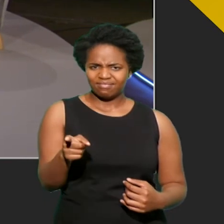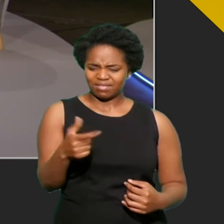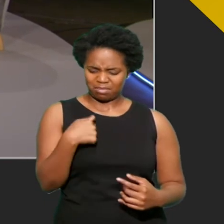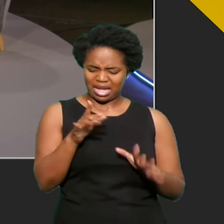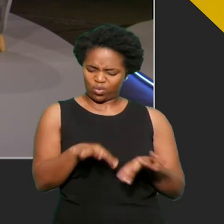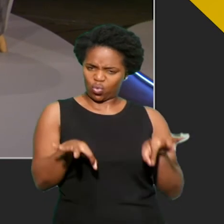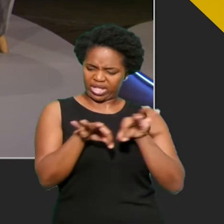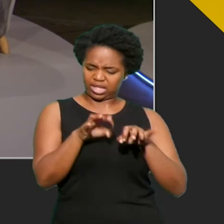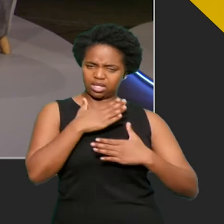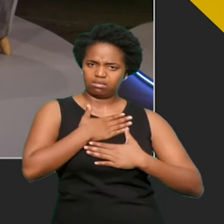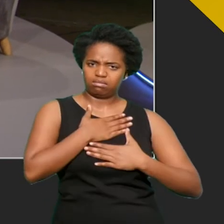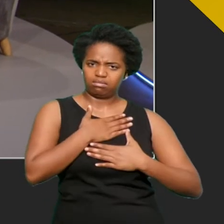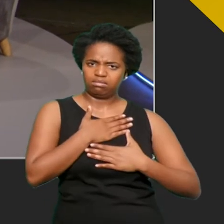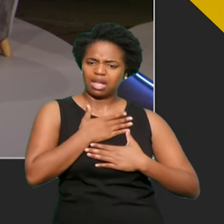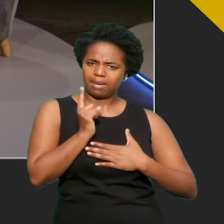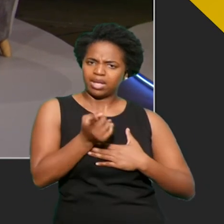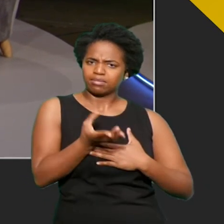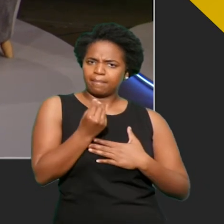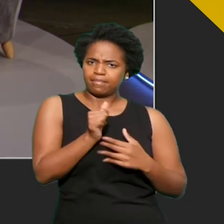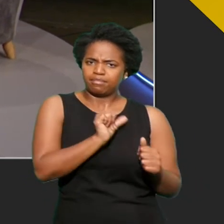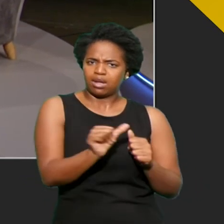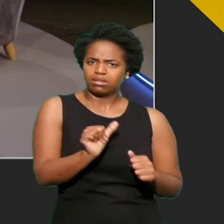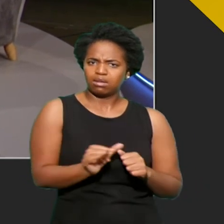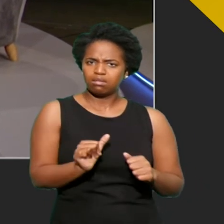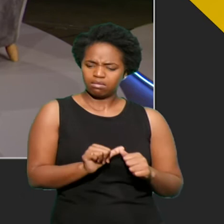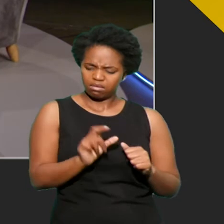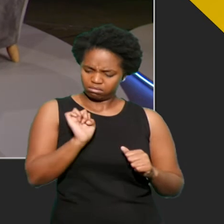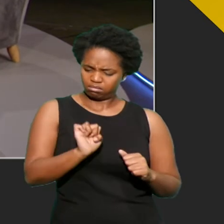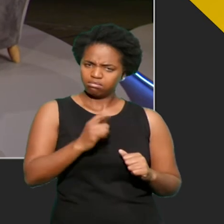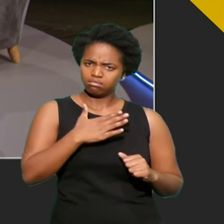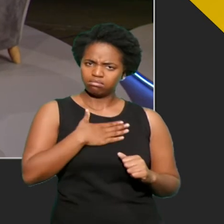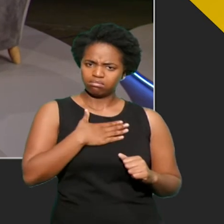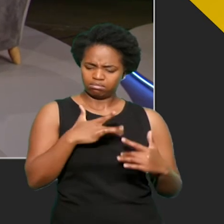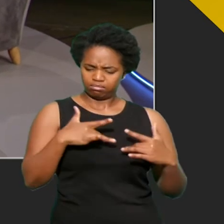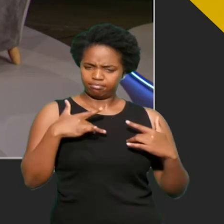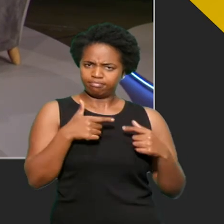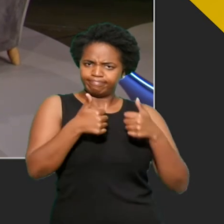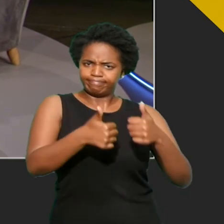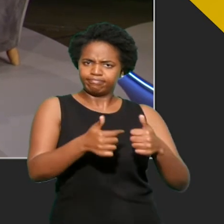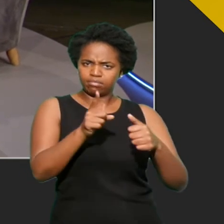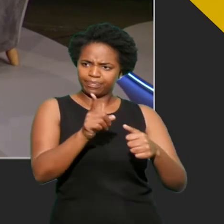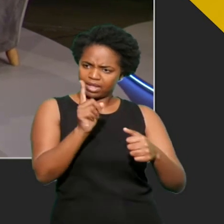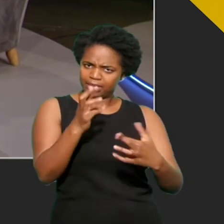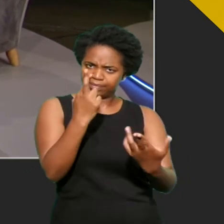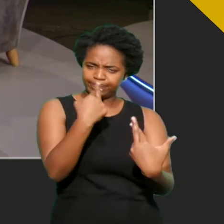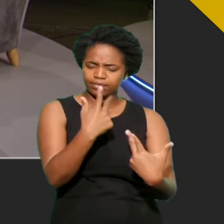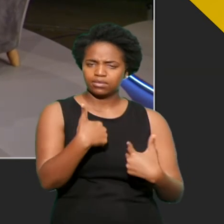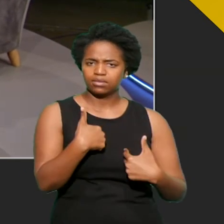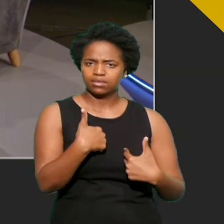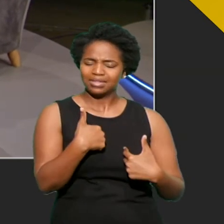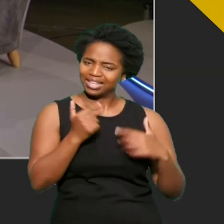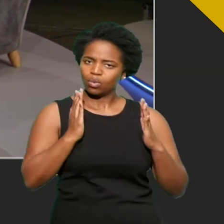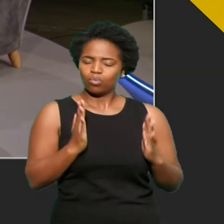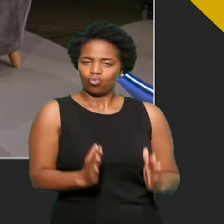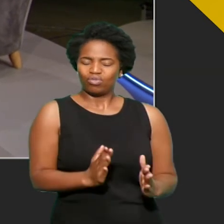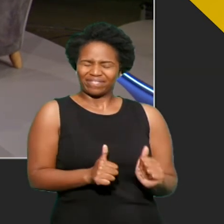worthy to demand better, to be treated better, and to be respected as a human